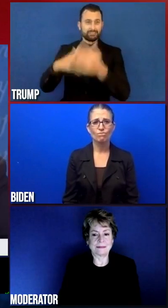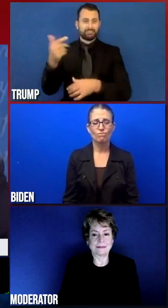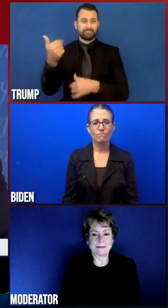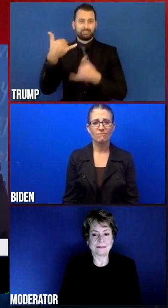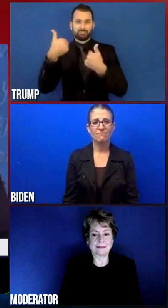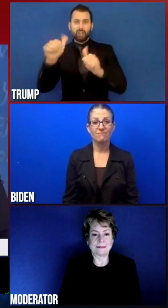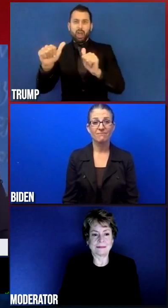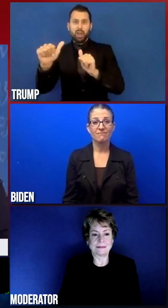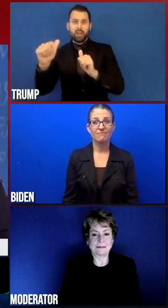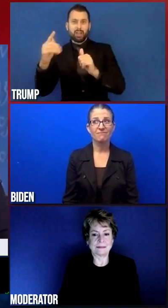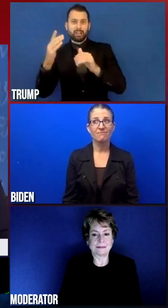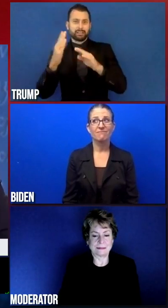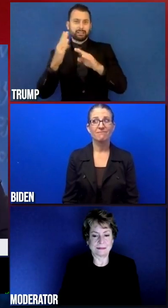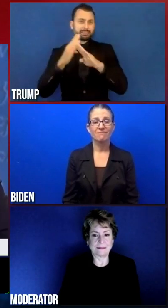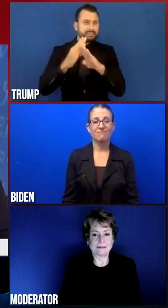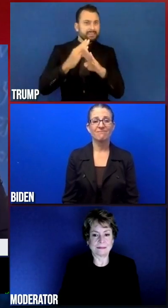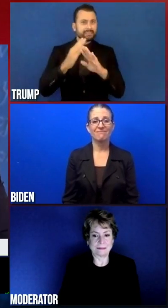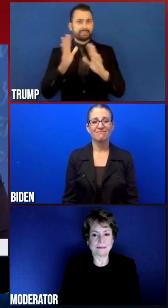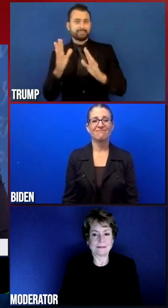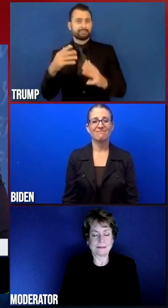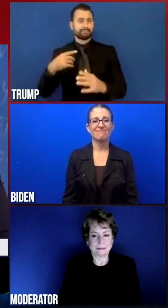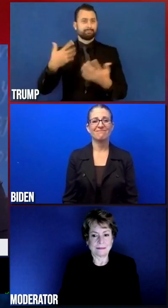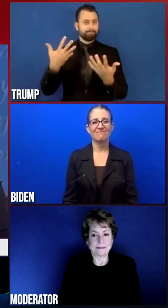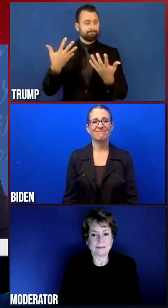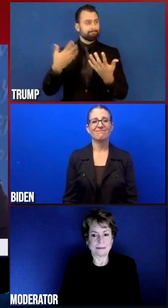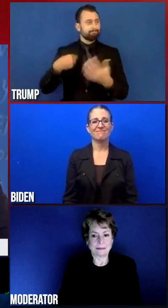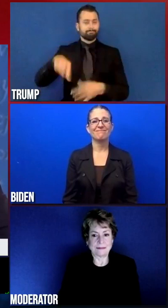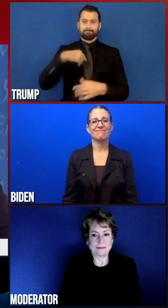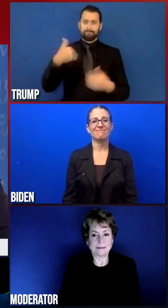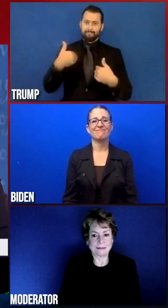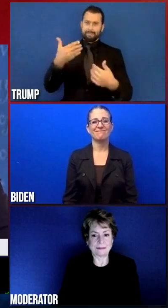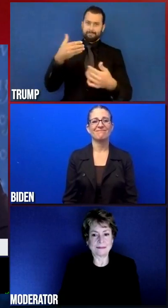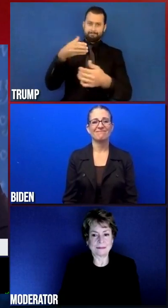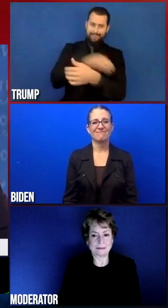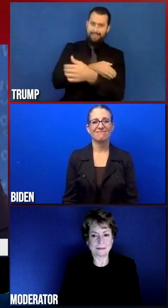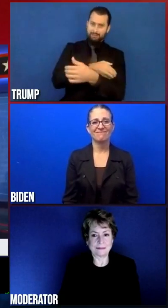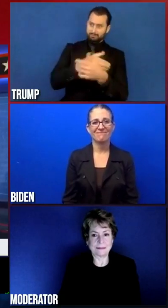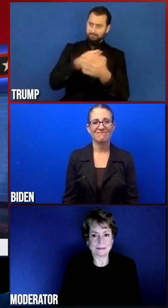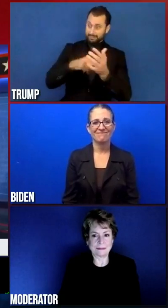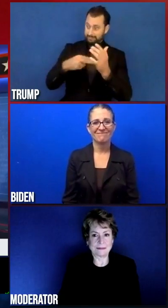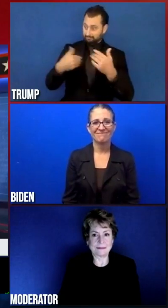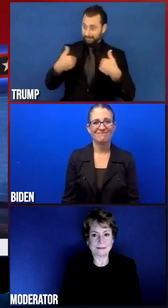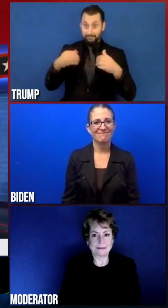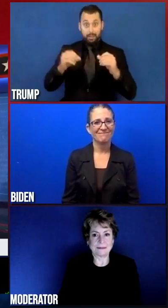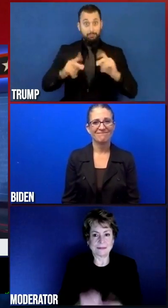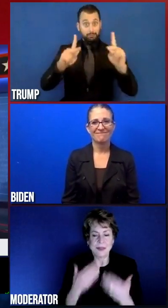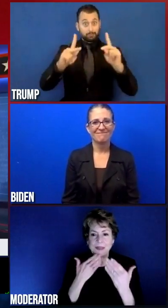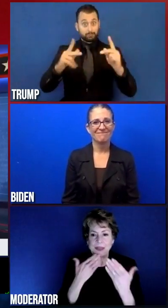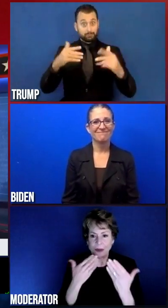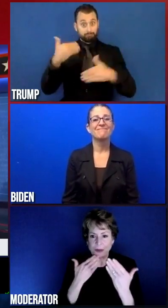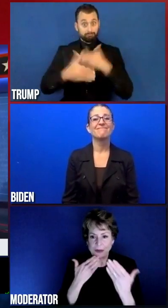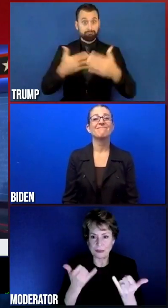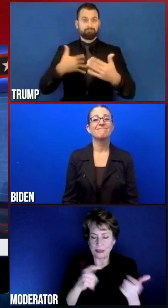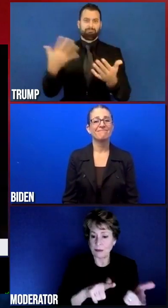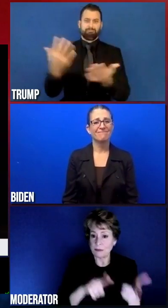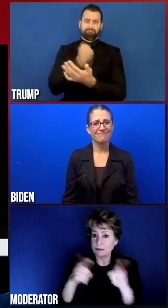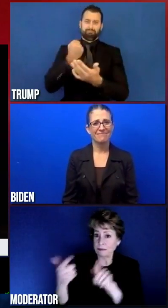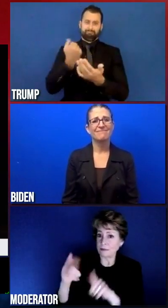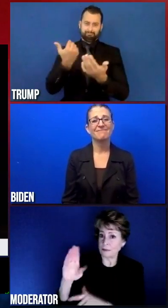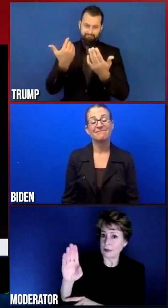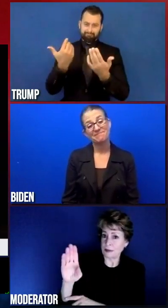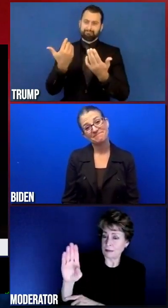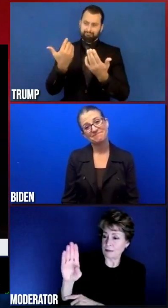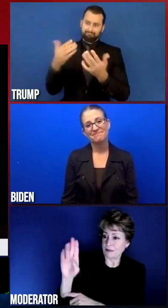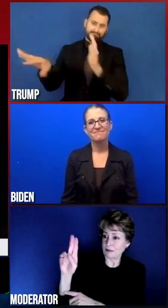won the election, and we have the right to do it, Chris. President Trump, thank you. Same question to you, Vice President Biden. You have